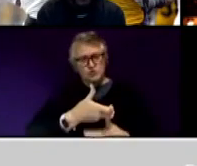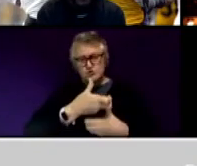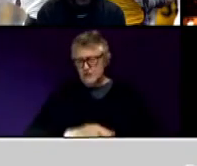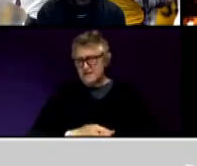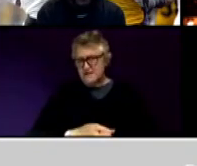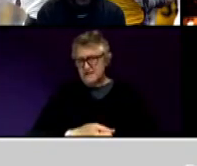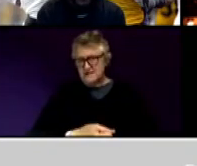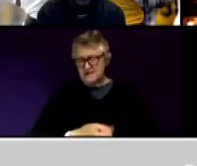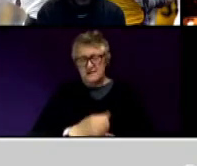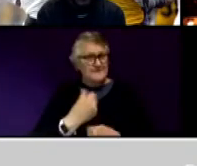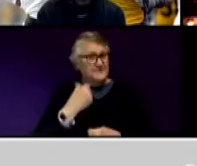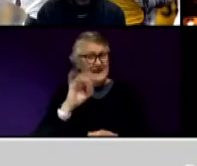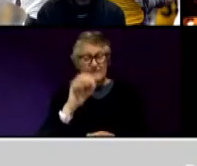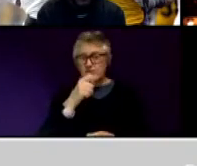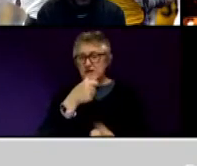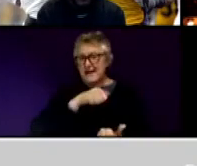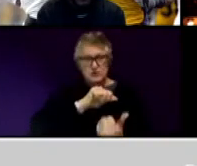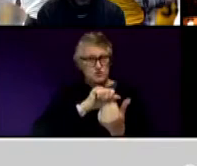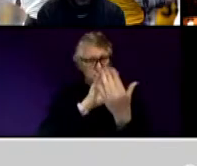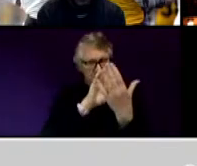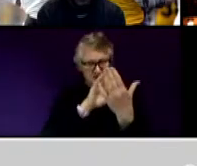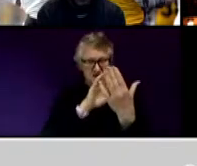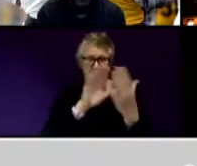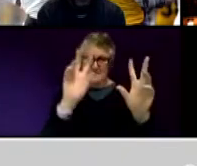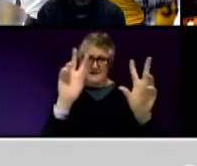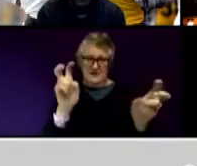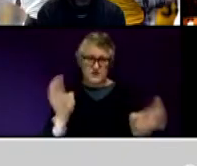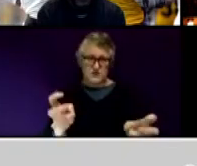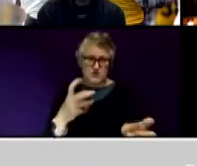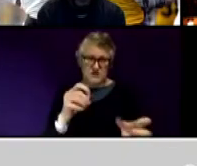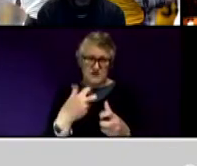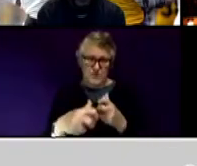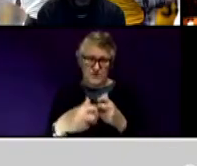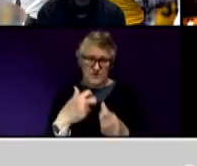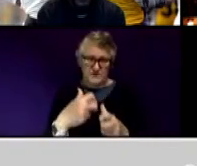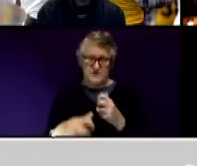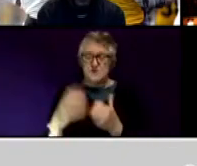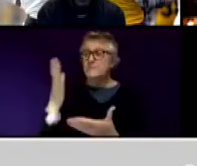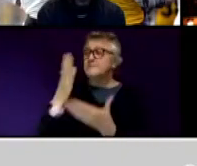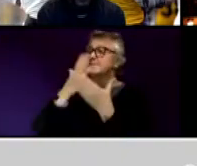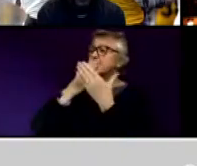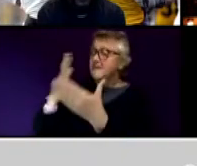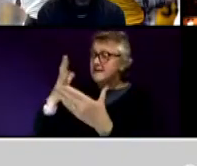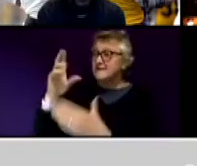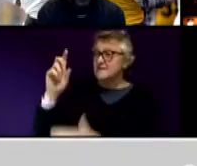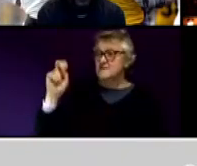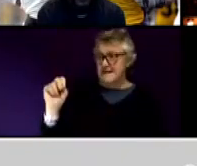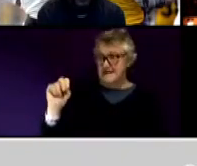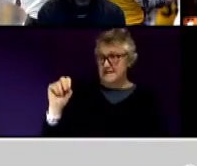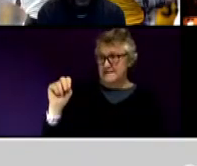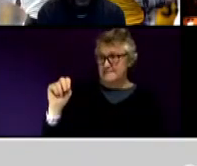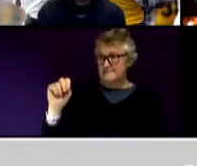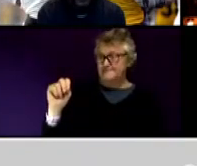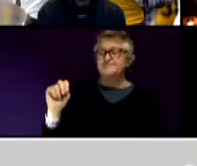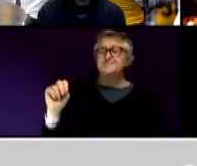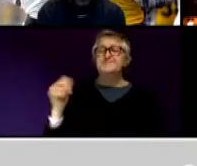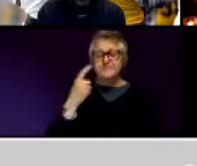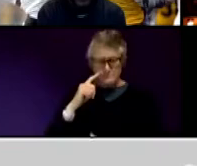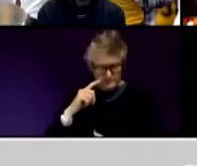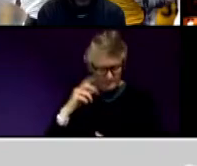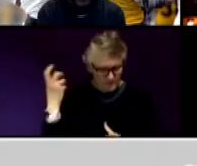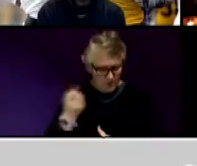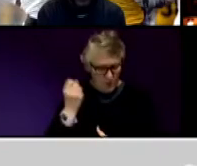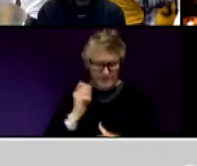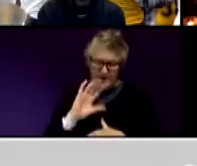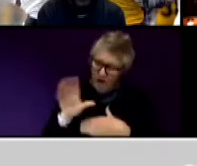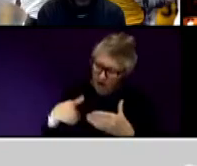And so thank you, Dan, for holding us all accountable in regards to talking ill of those who are not here to speak